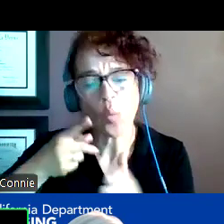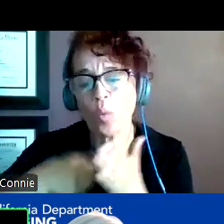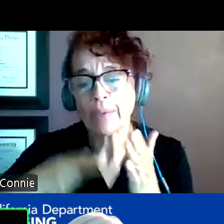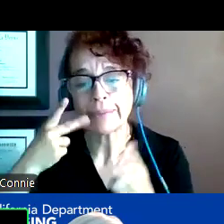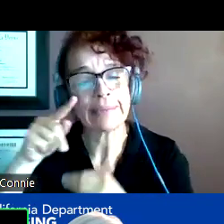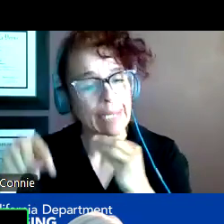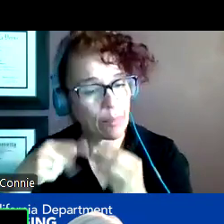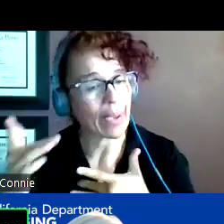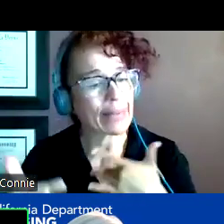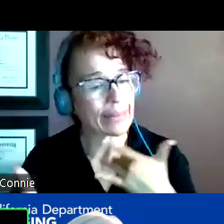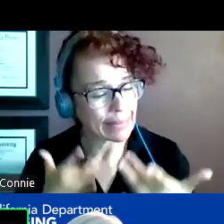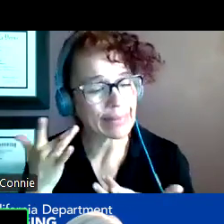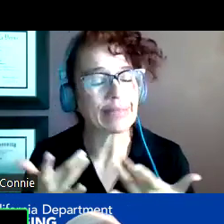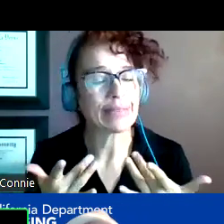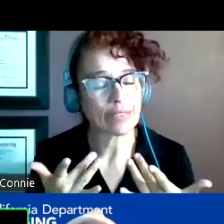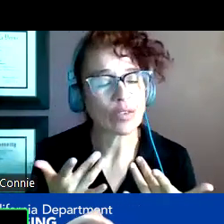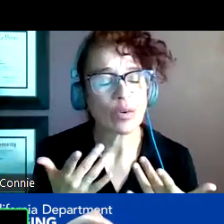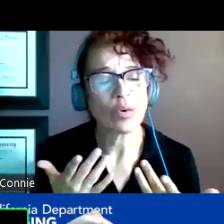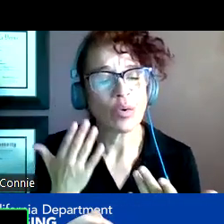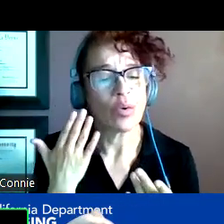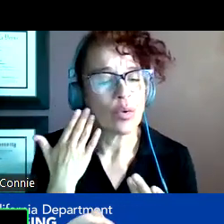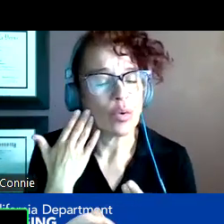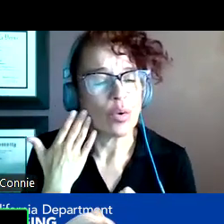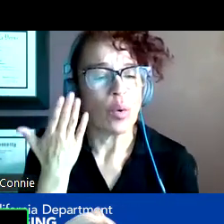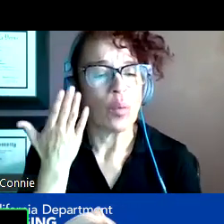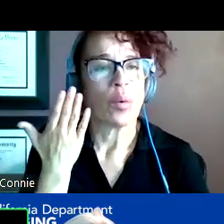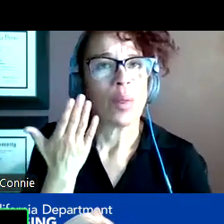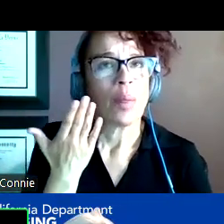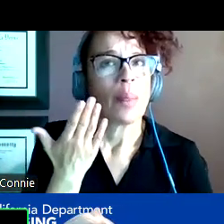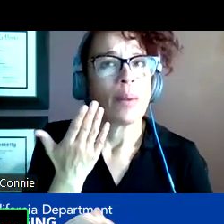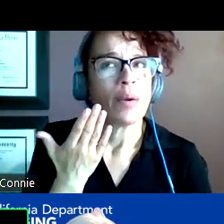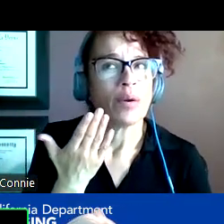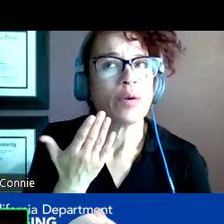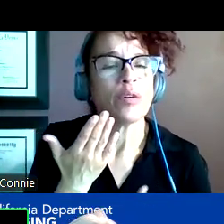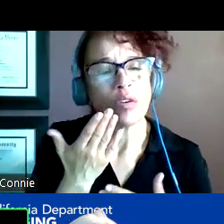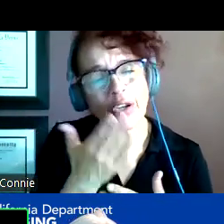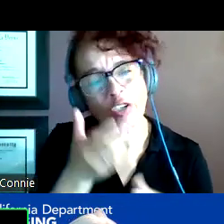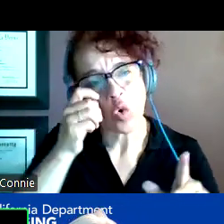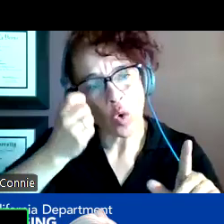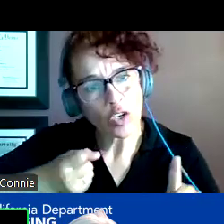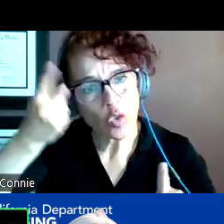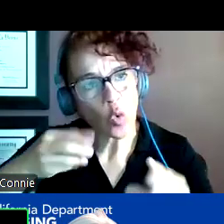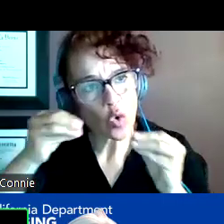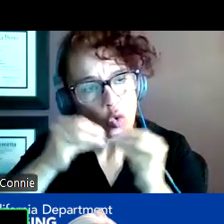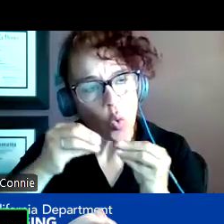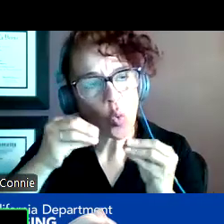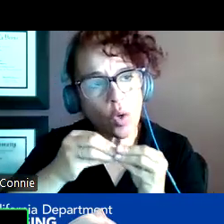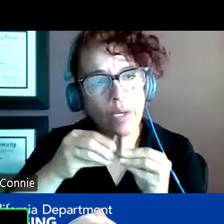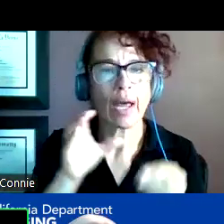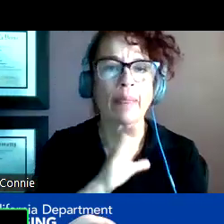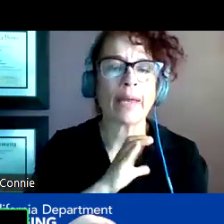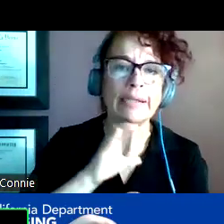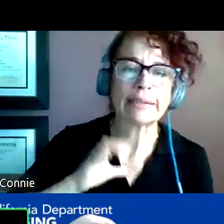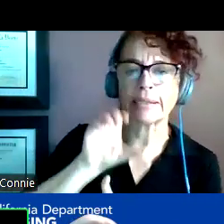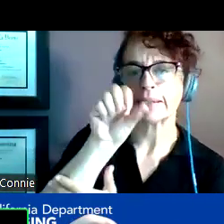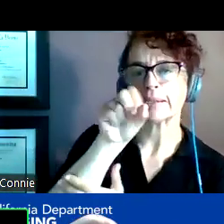prior to just engaging on just being chair, so that you understand more about what the committee and the